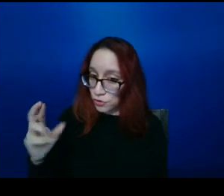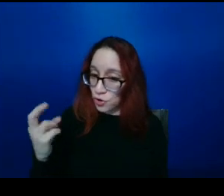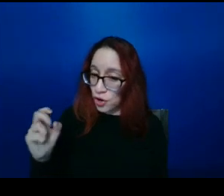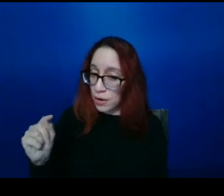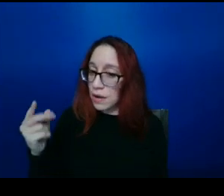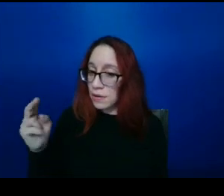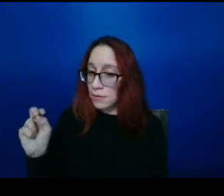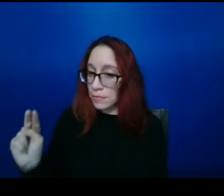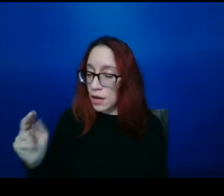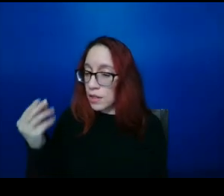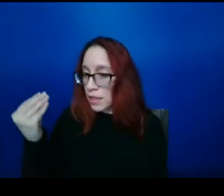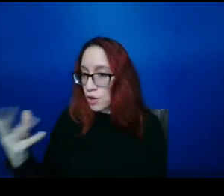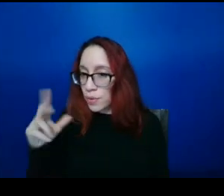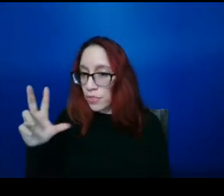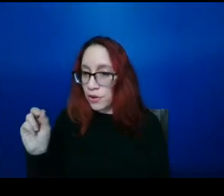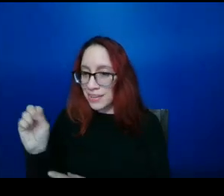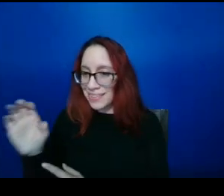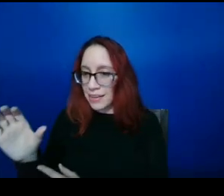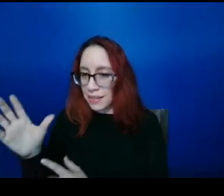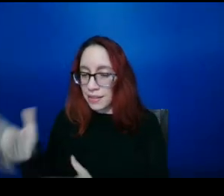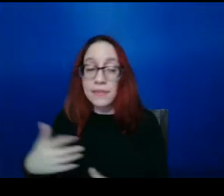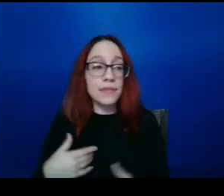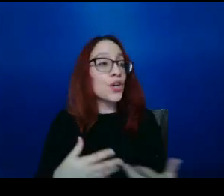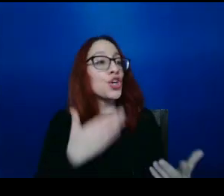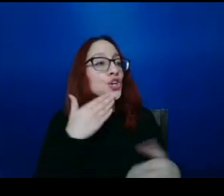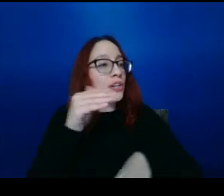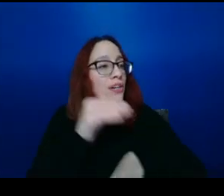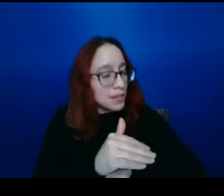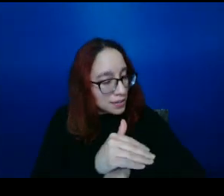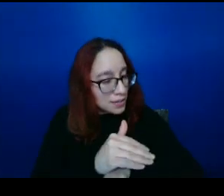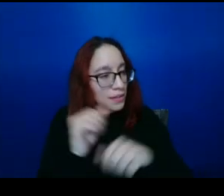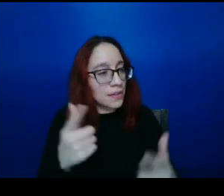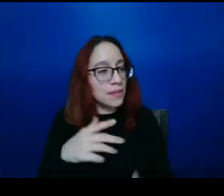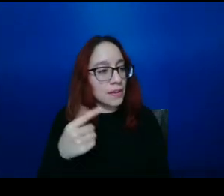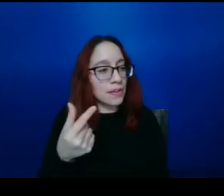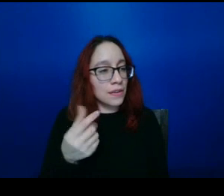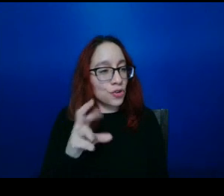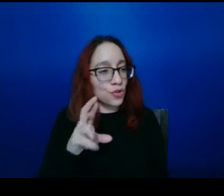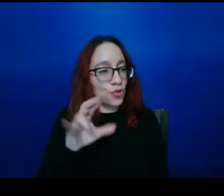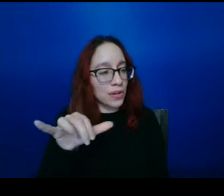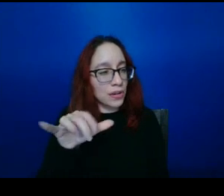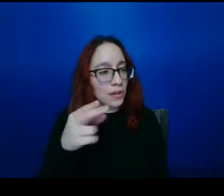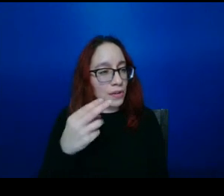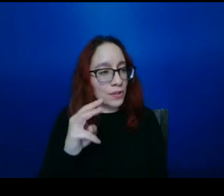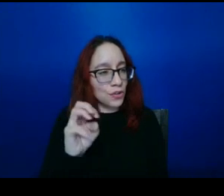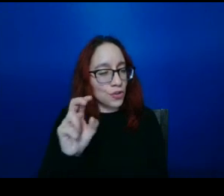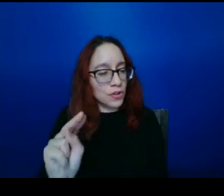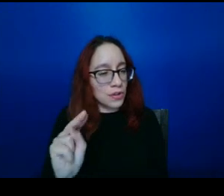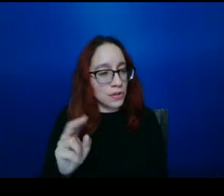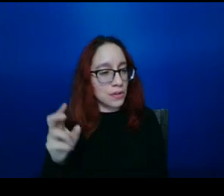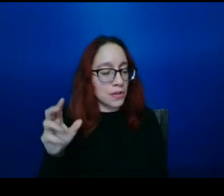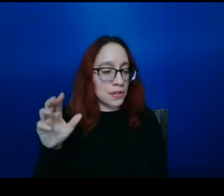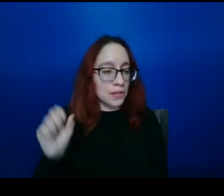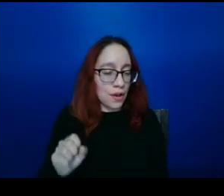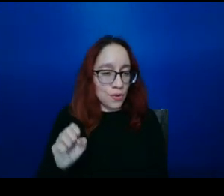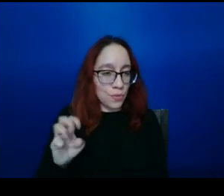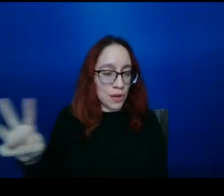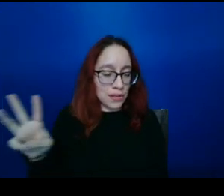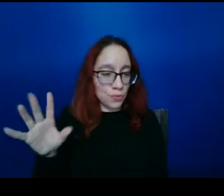remaining. Appreciate it. Thank you. Good evening, commission and members attending. My name is Gregory Hartman, 1083 Southwest 25th Place, Boynton